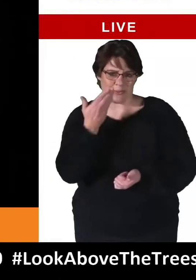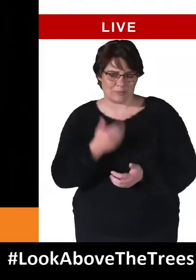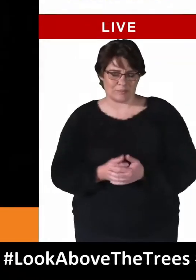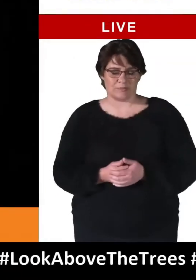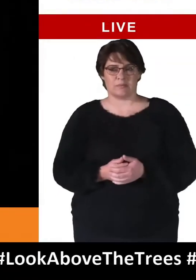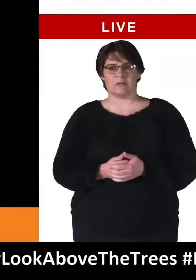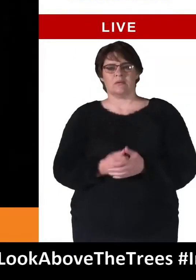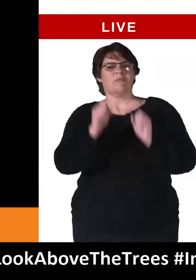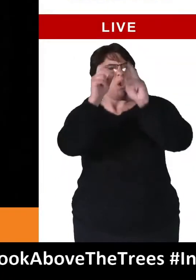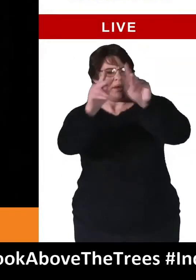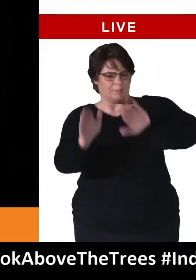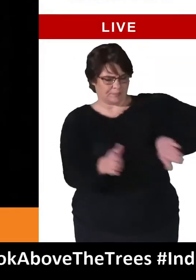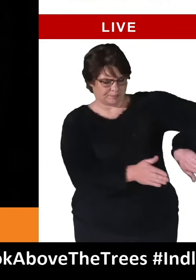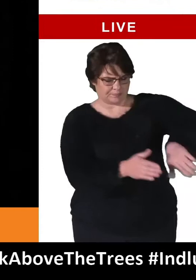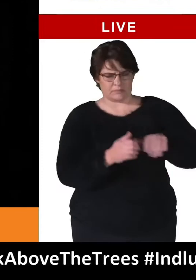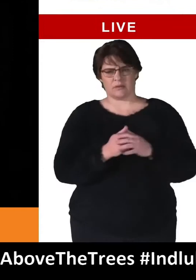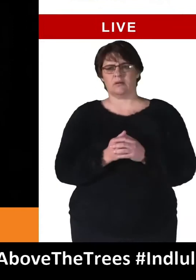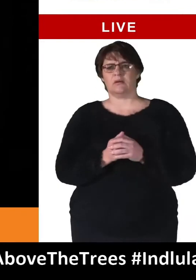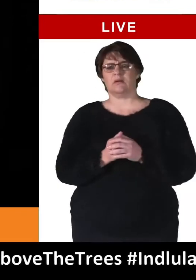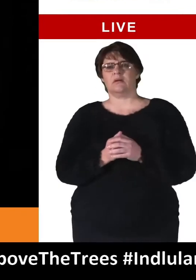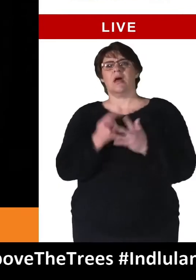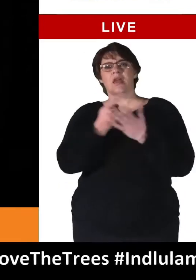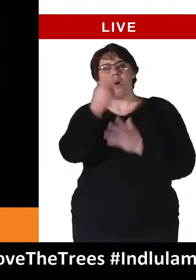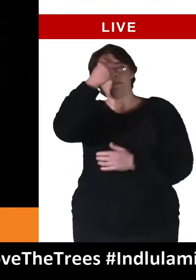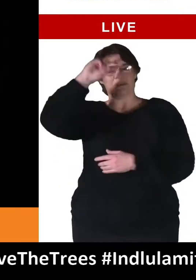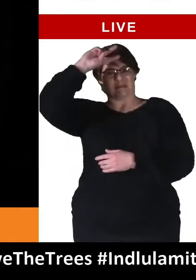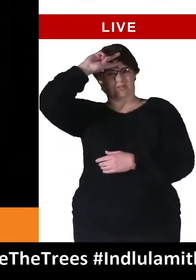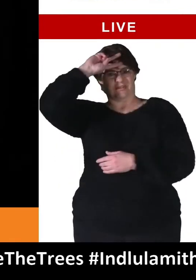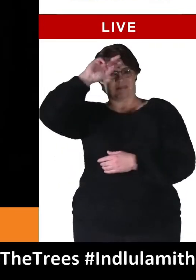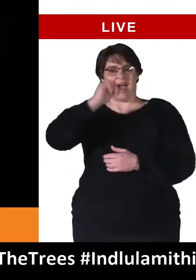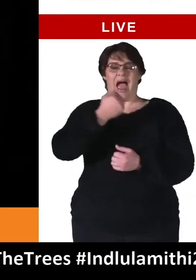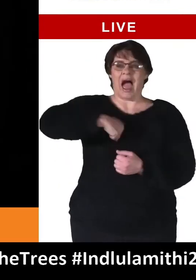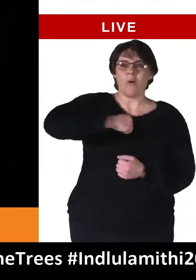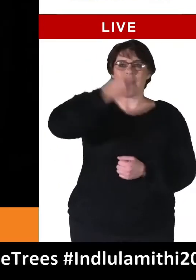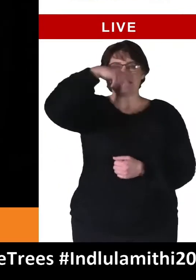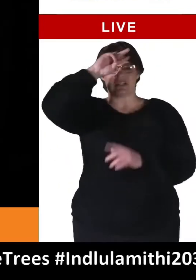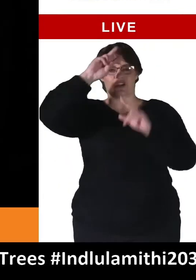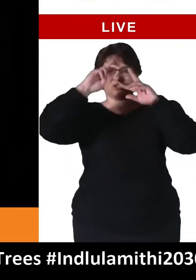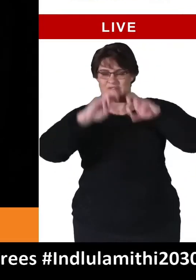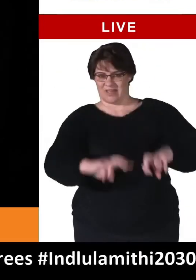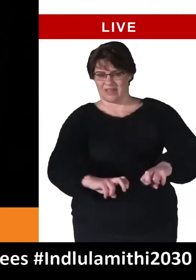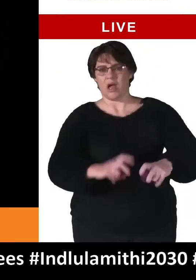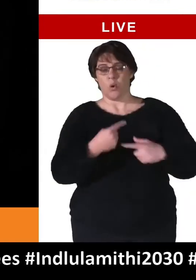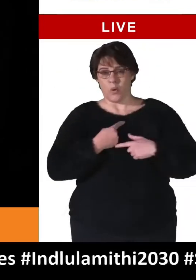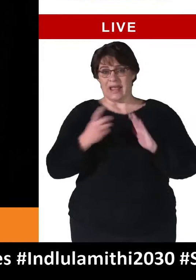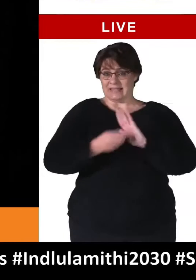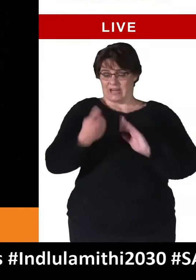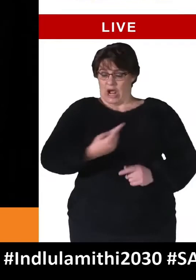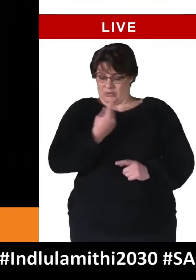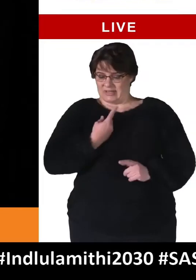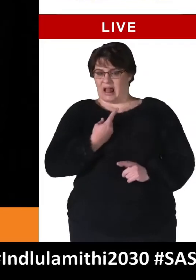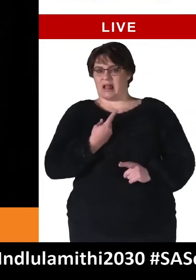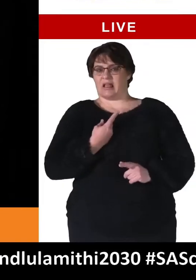All right, let us move on to perceptions, the result of our perception survey. This is data we did generate ourselves this